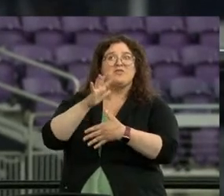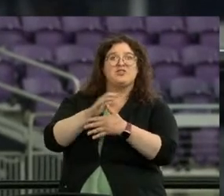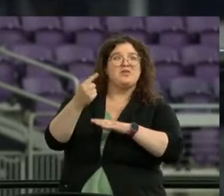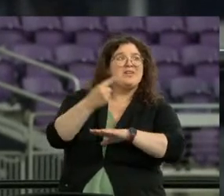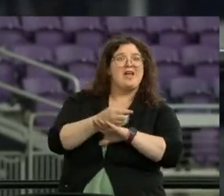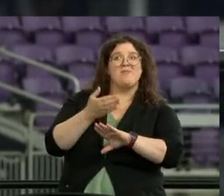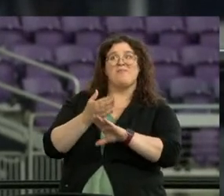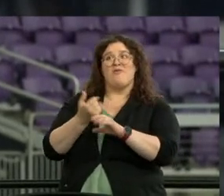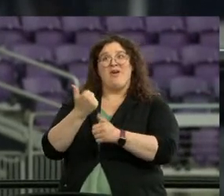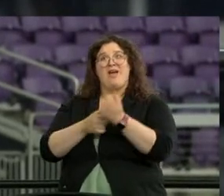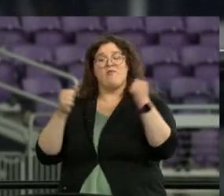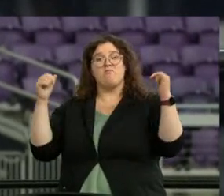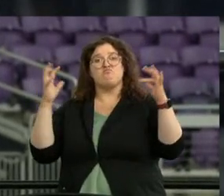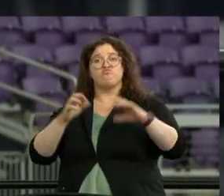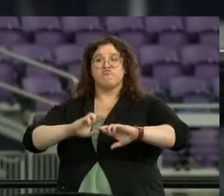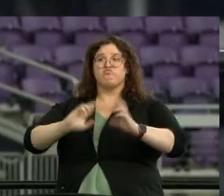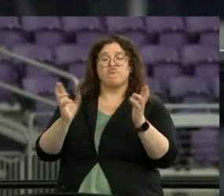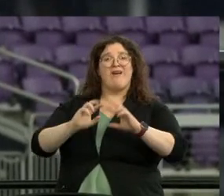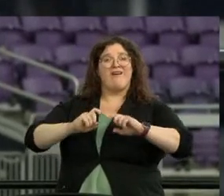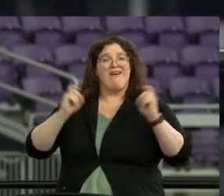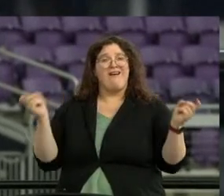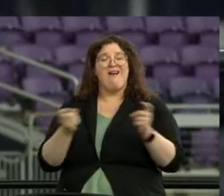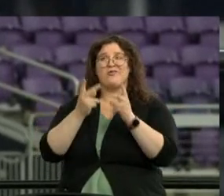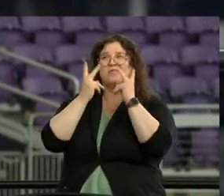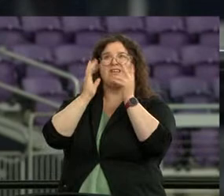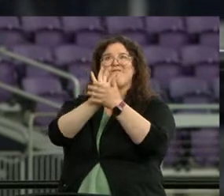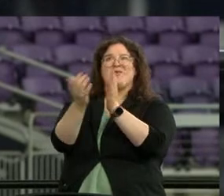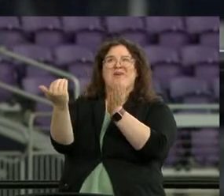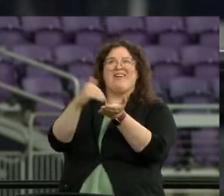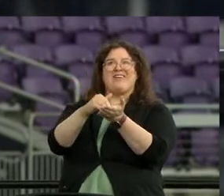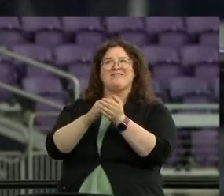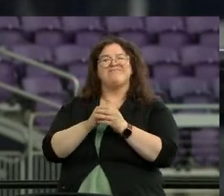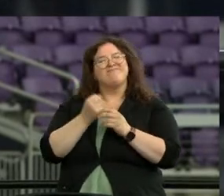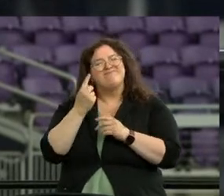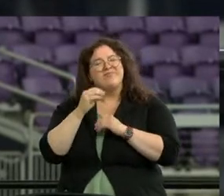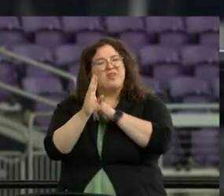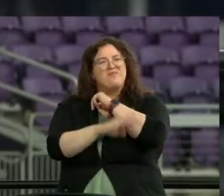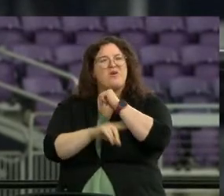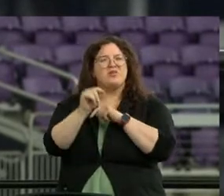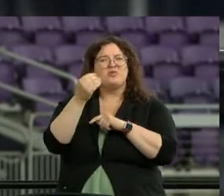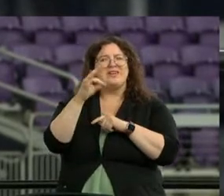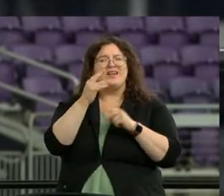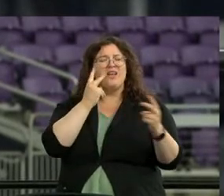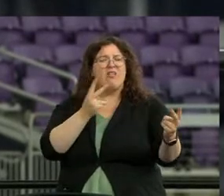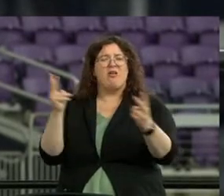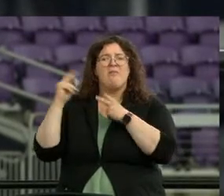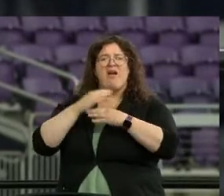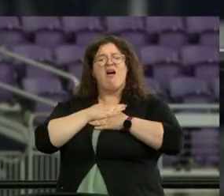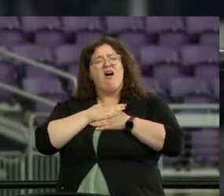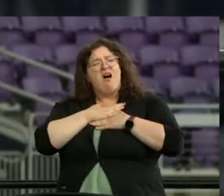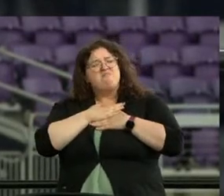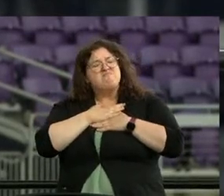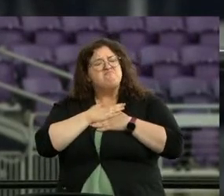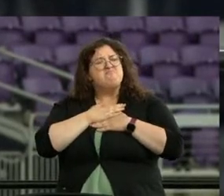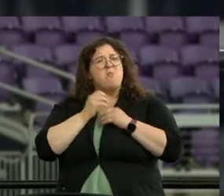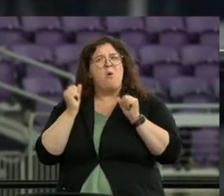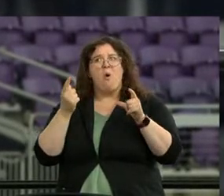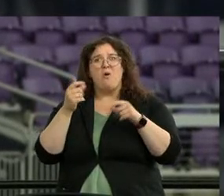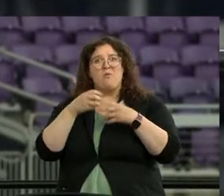the program today, and it makes me so nostalgic in the fall of 2019. We're all in the East